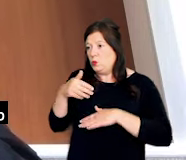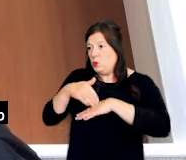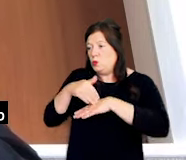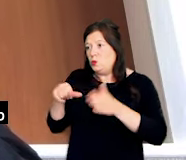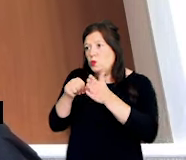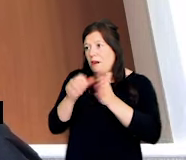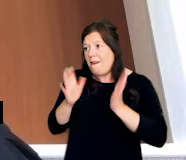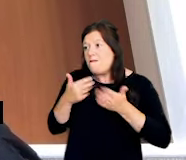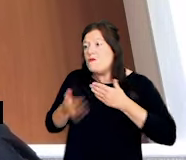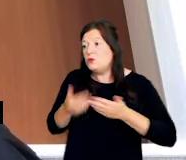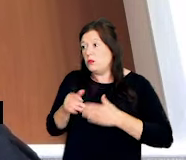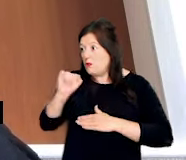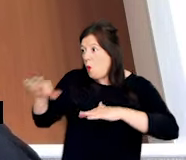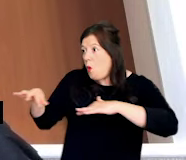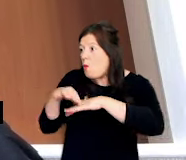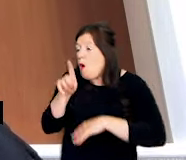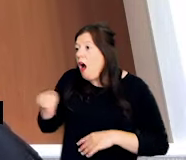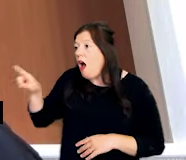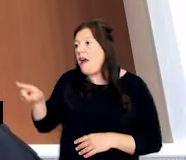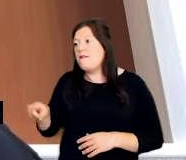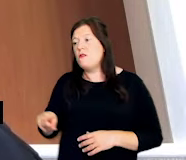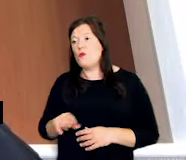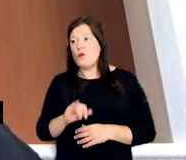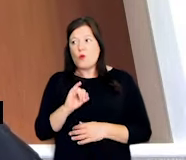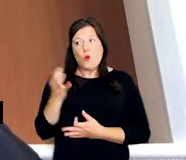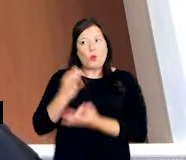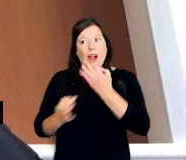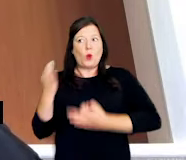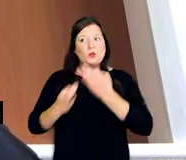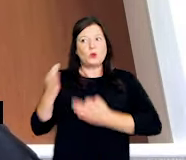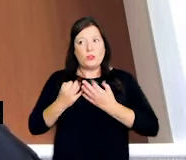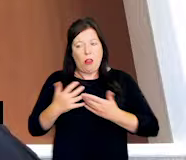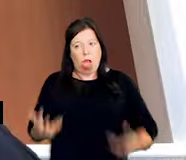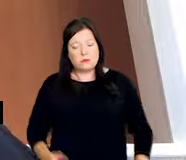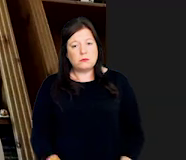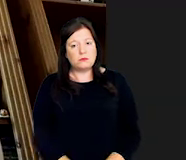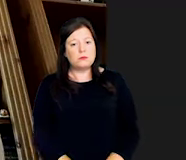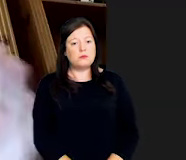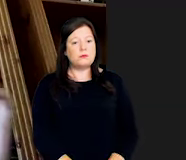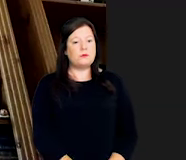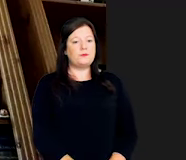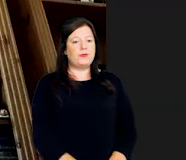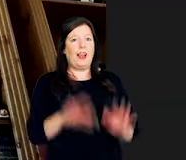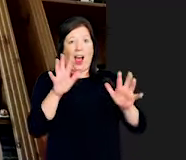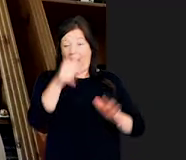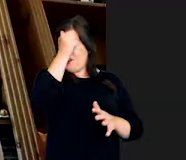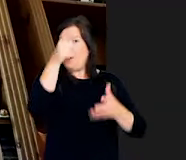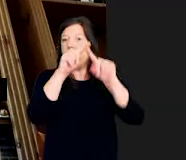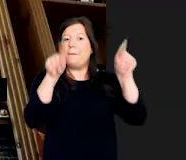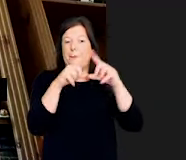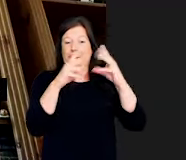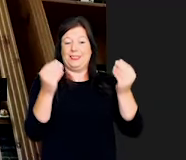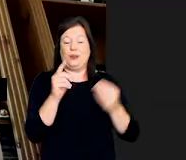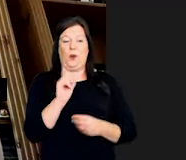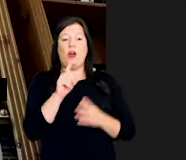up. Mrs. Tempest is asking a lot of questions. Oh, I know. Is it